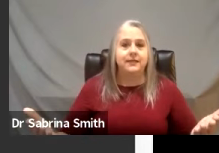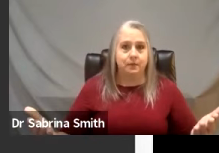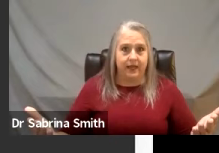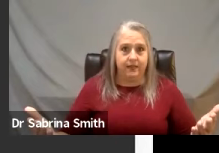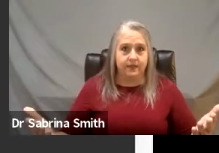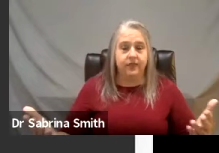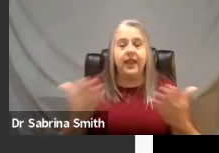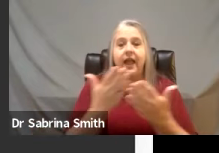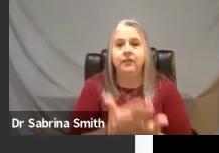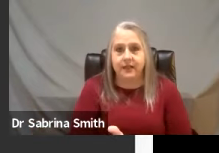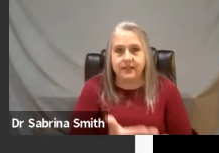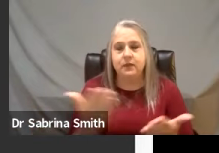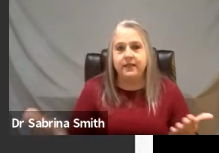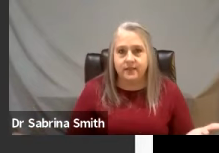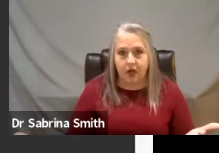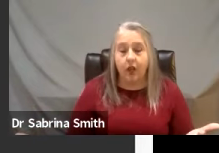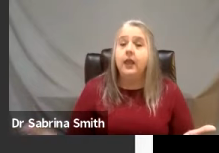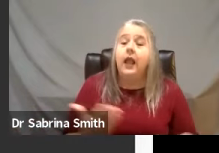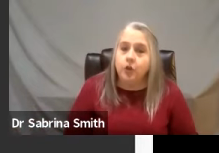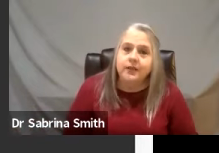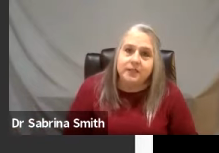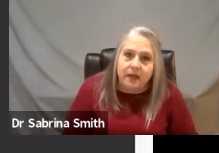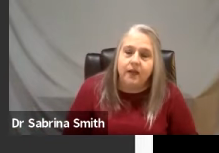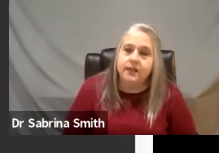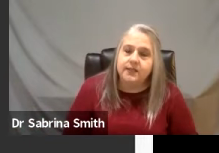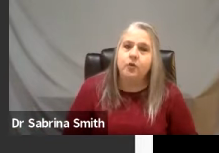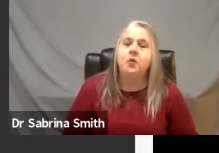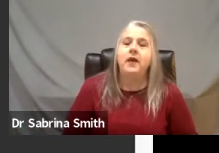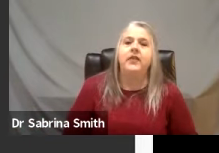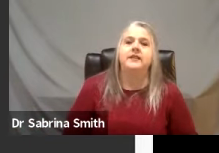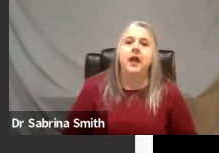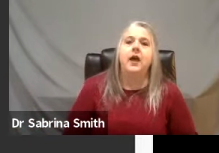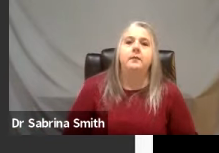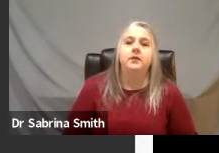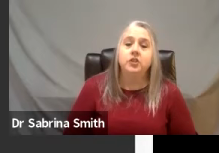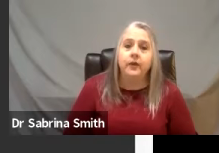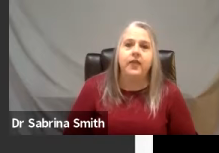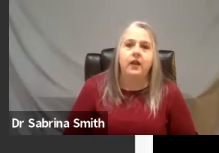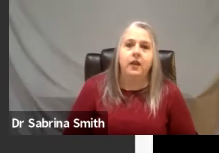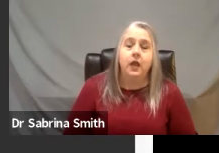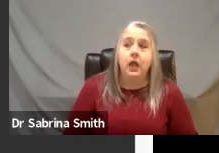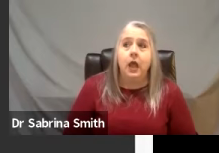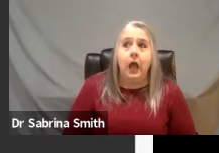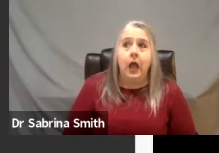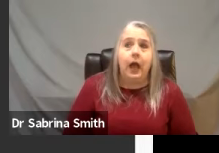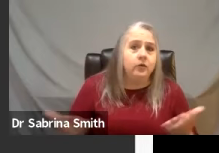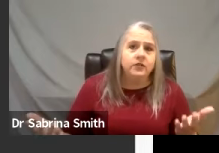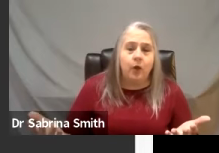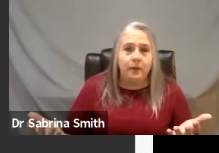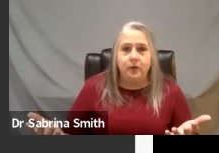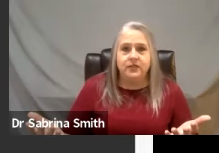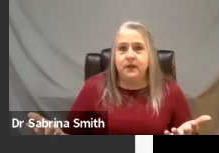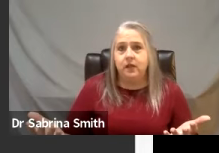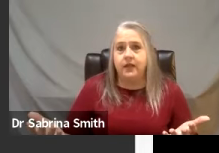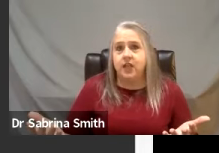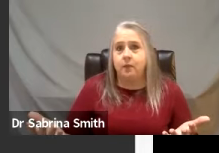get lesson plans. Like they have the lesson plans there, and you can spend a considerable amount of that time doing that. I don't tell